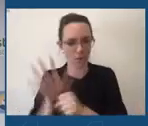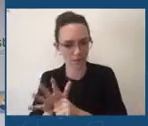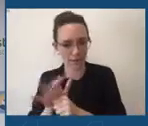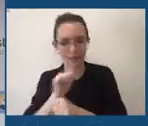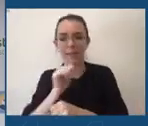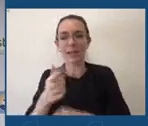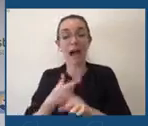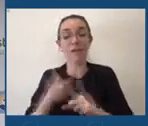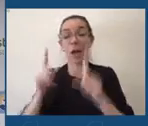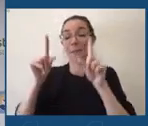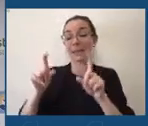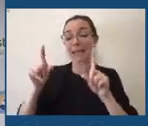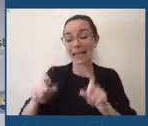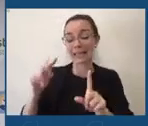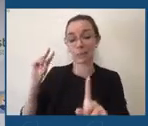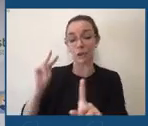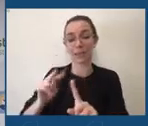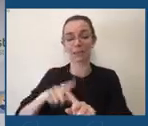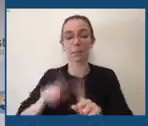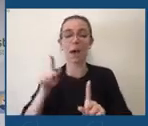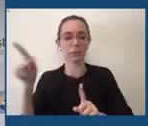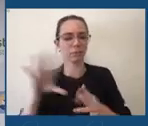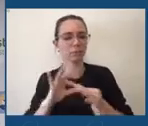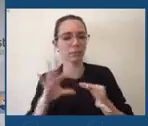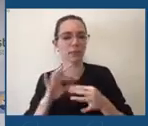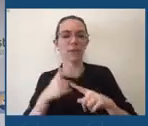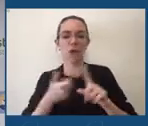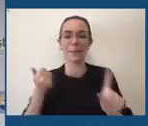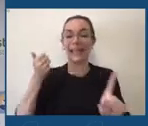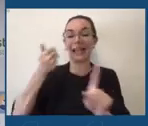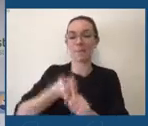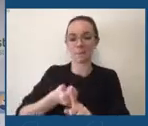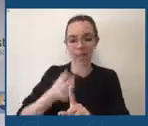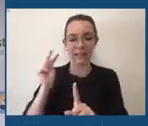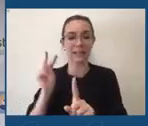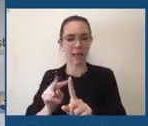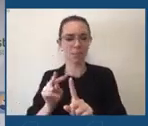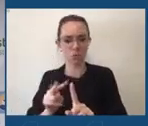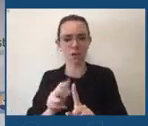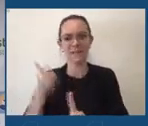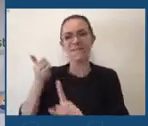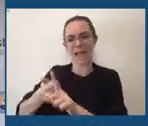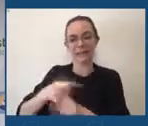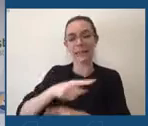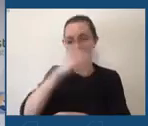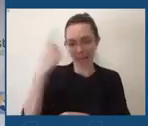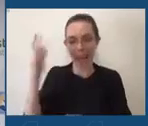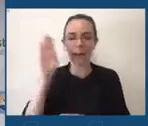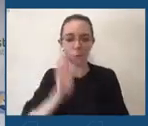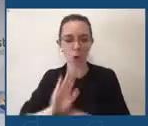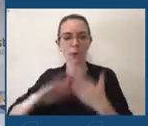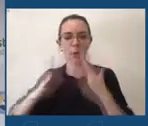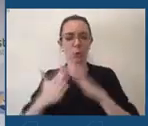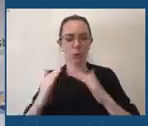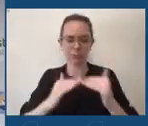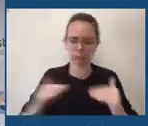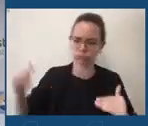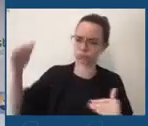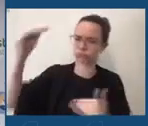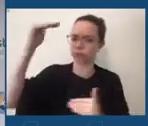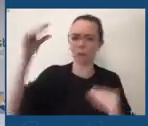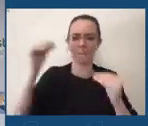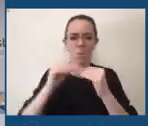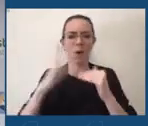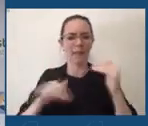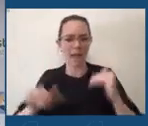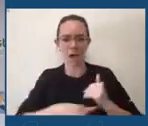from a testing standpoint, but as you mentioned, also from an impact standpoint. It affected the Black and brown community more than any other community across the